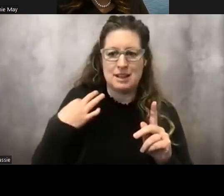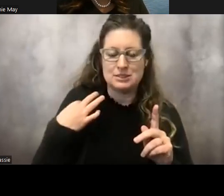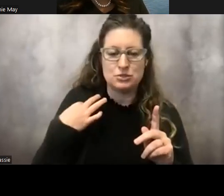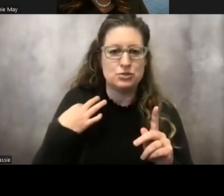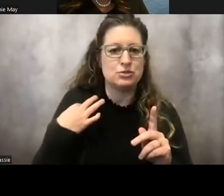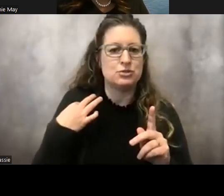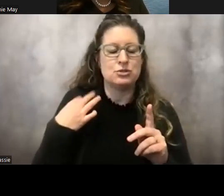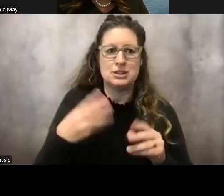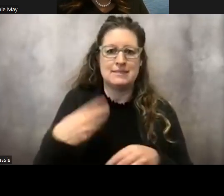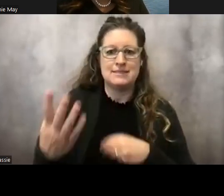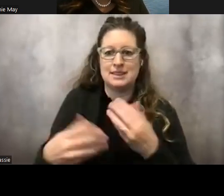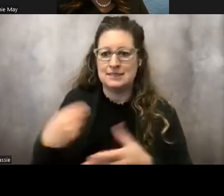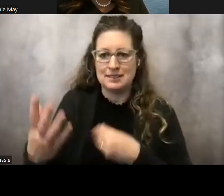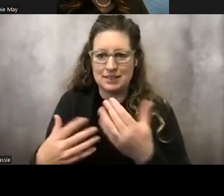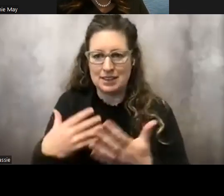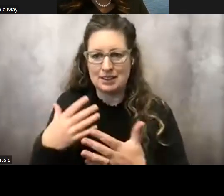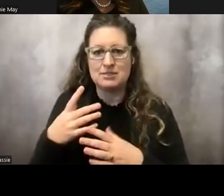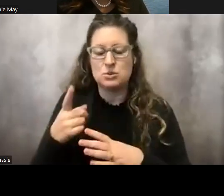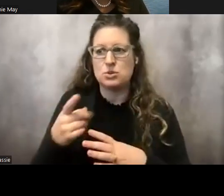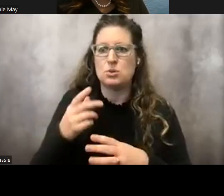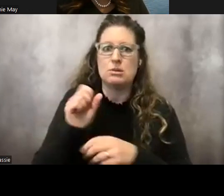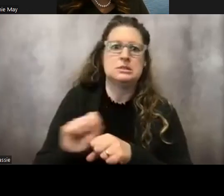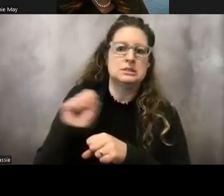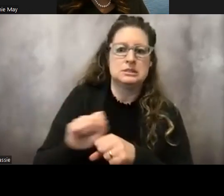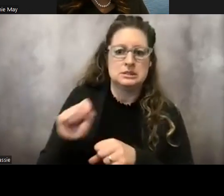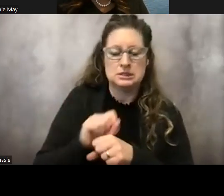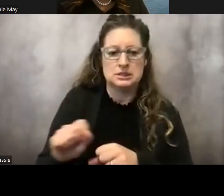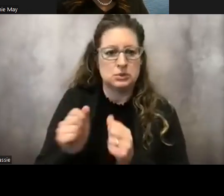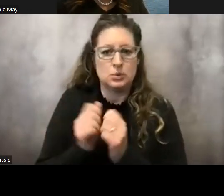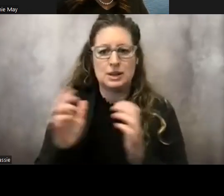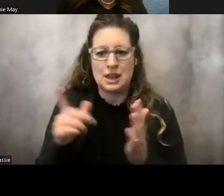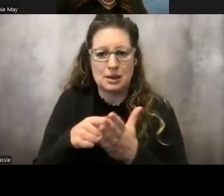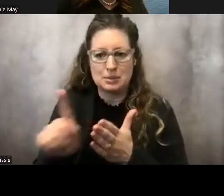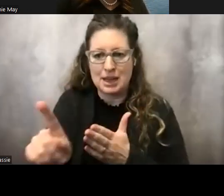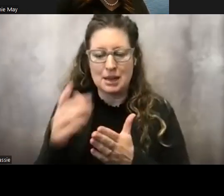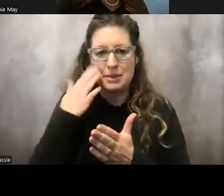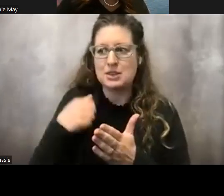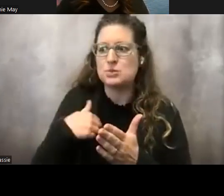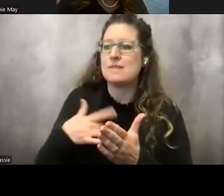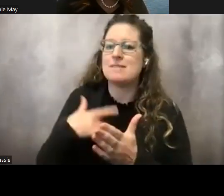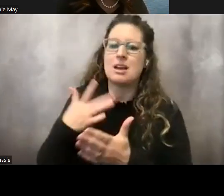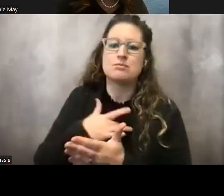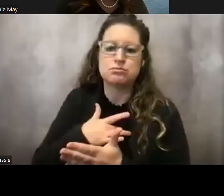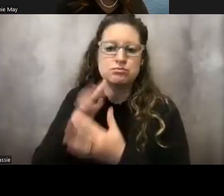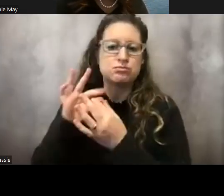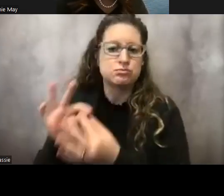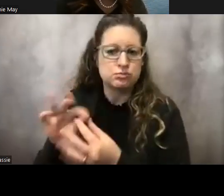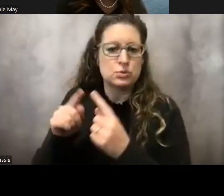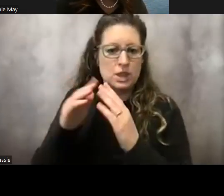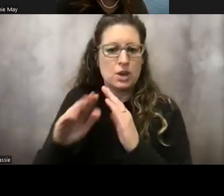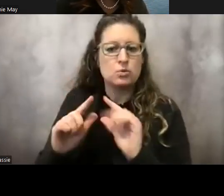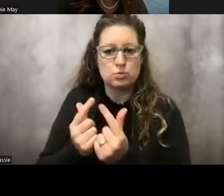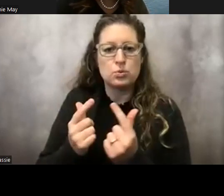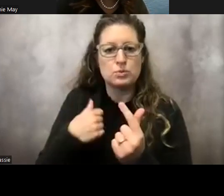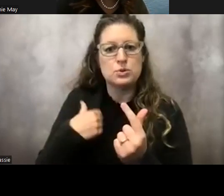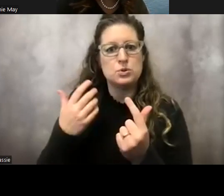while others are paid, that because maybe you have some affinity to this group, you will and should